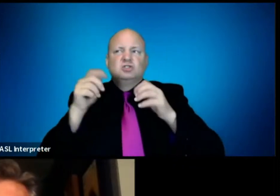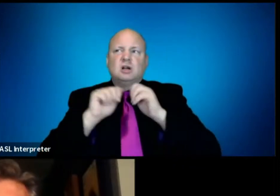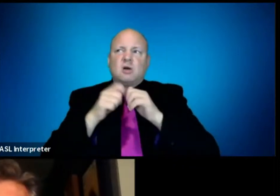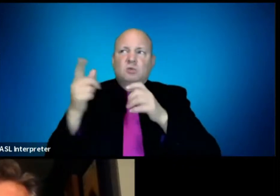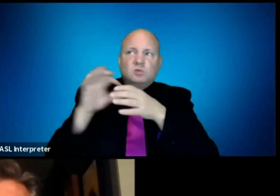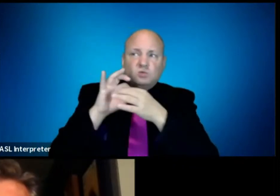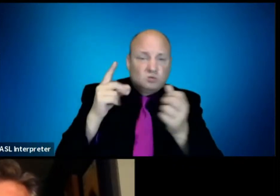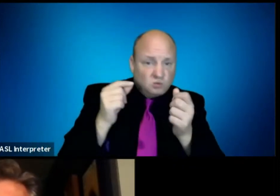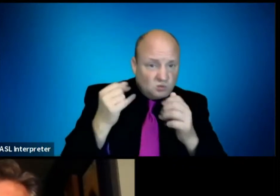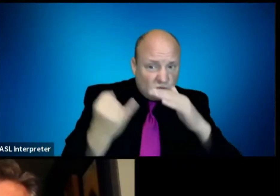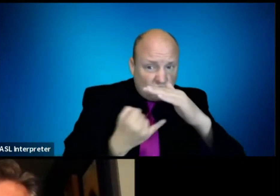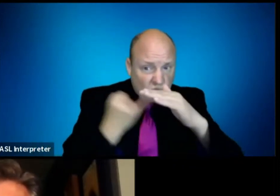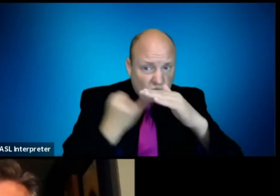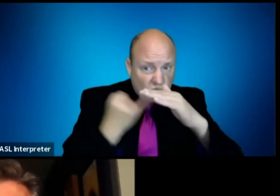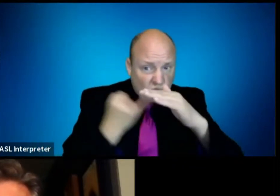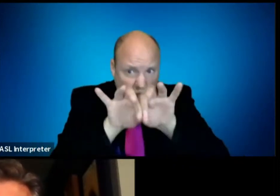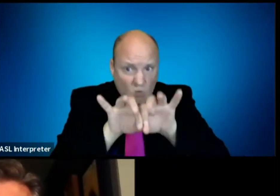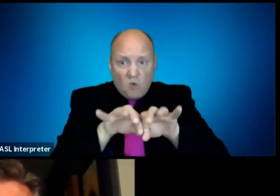help them stay safe.